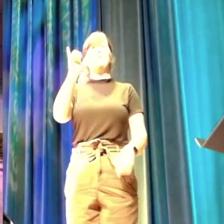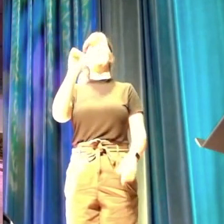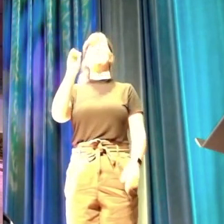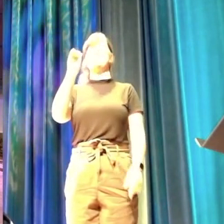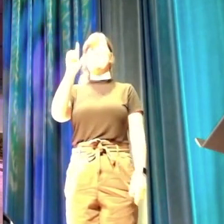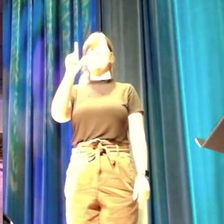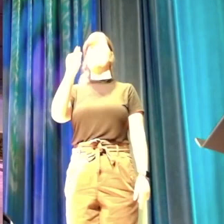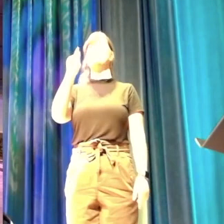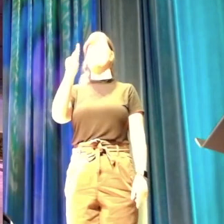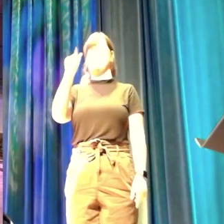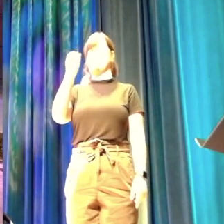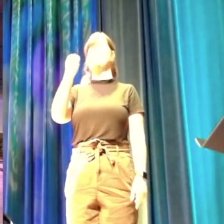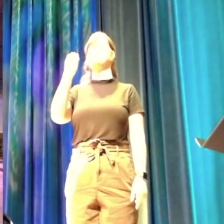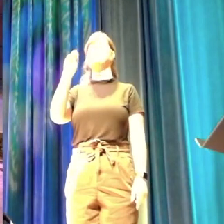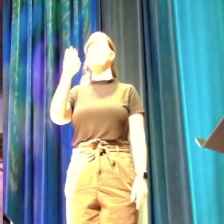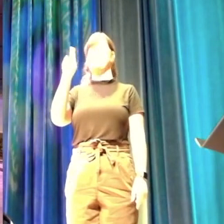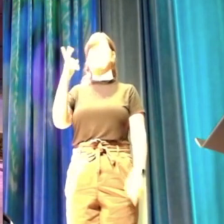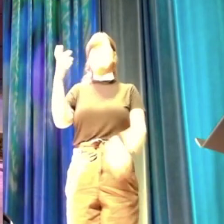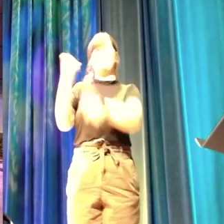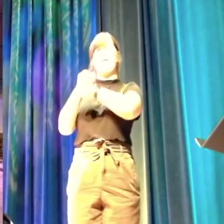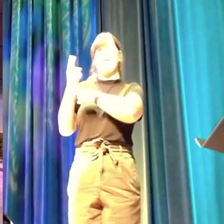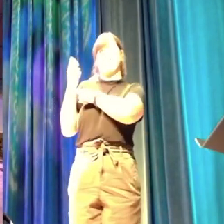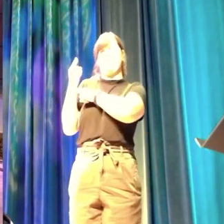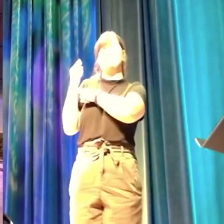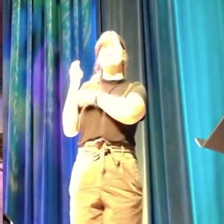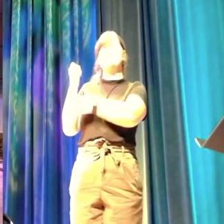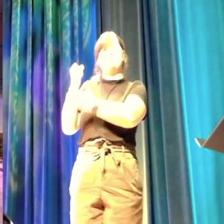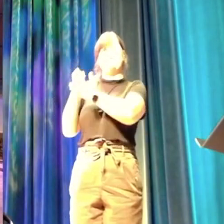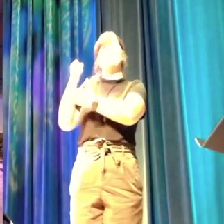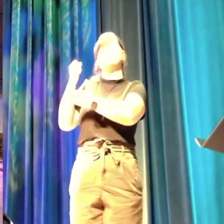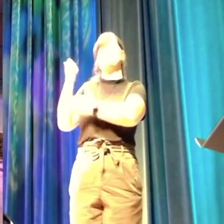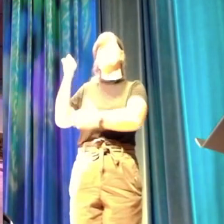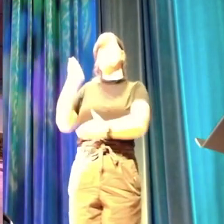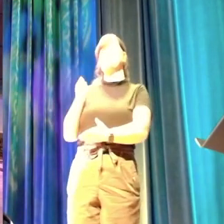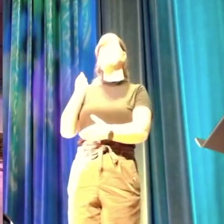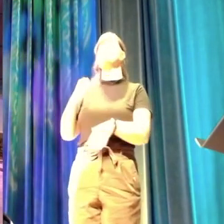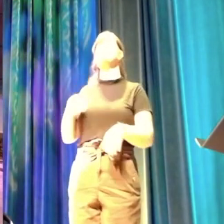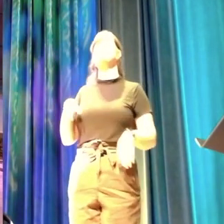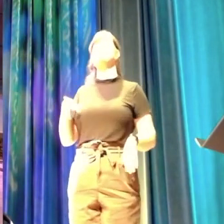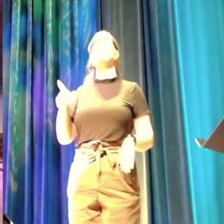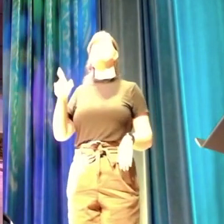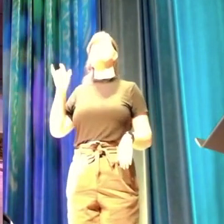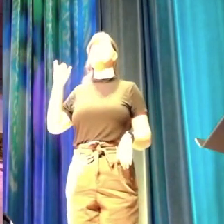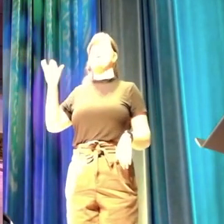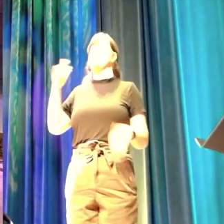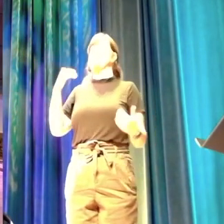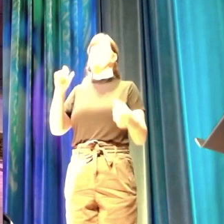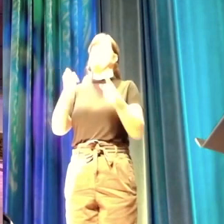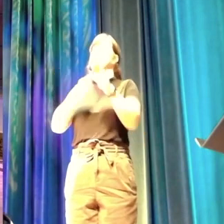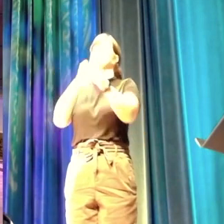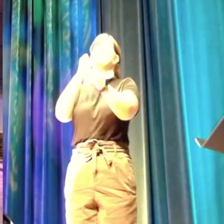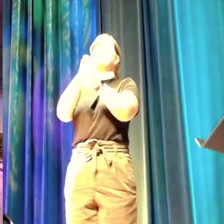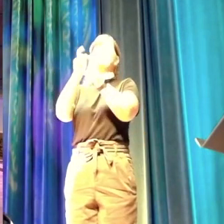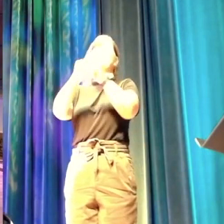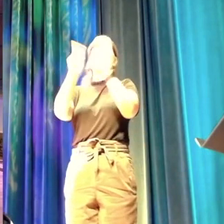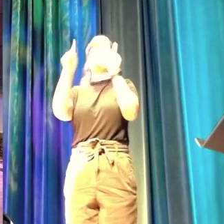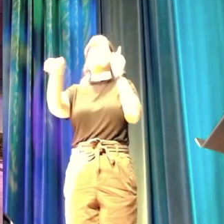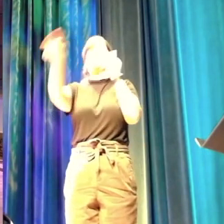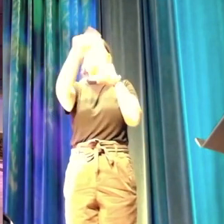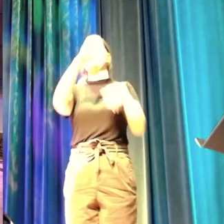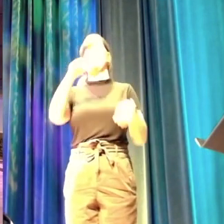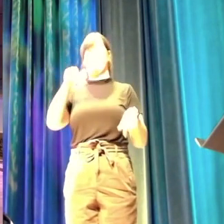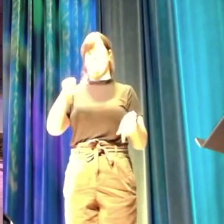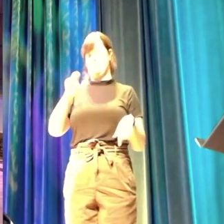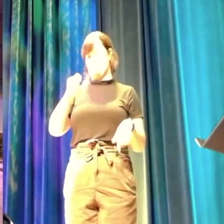2021 recipient of the AR Scholarship Award. And it's made a difference. This November,